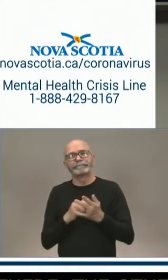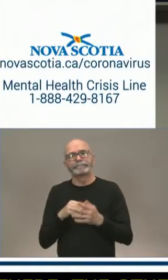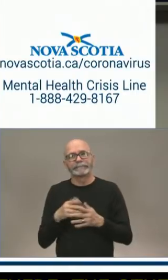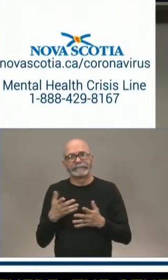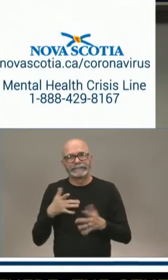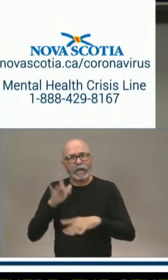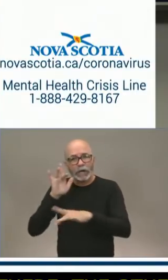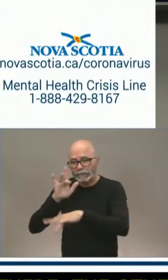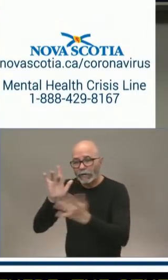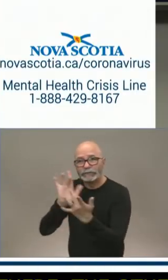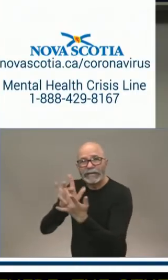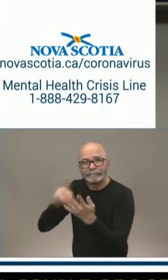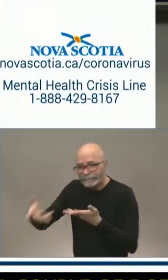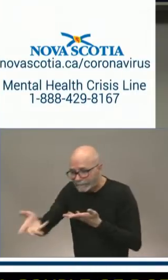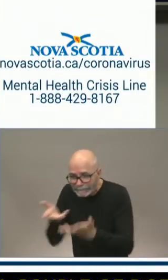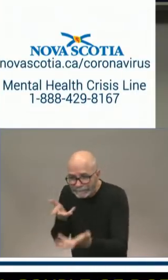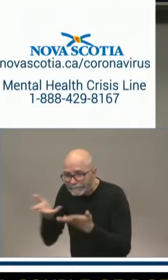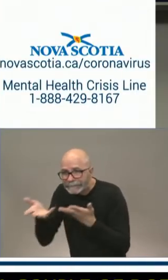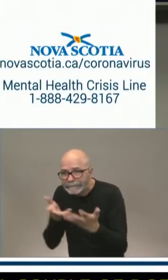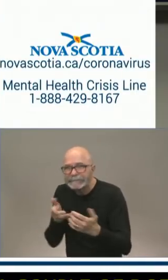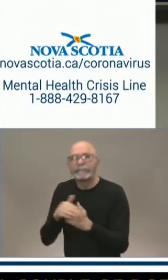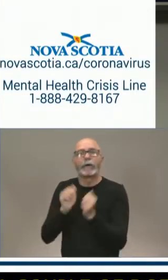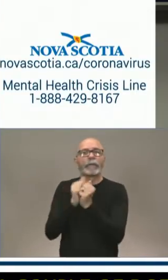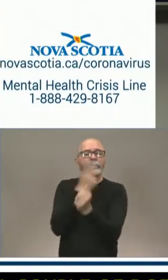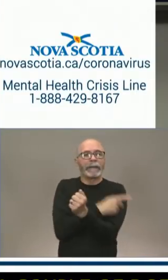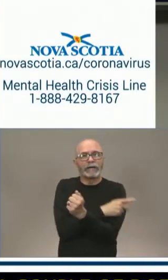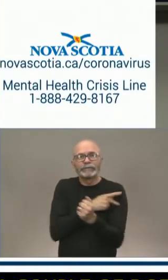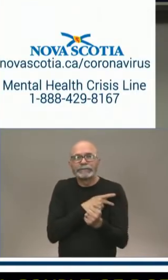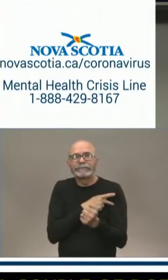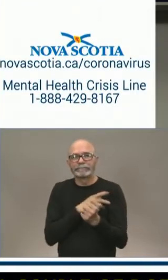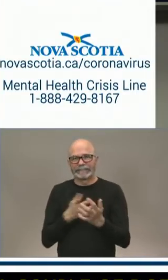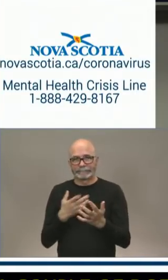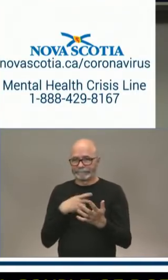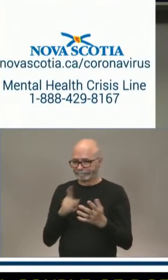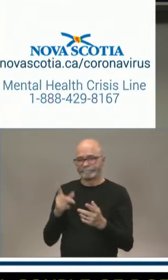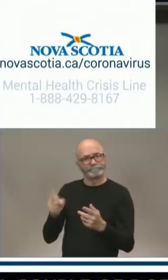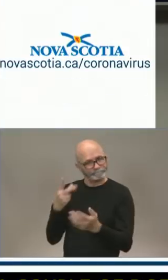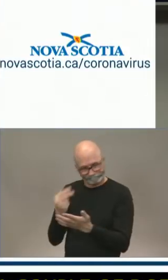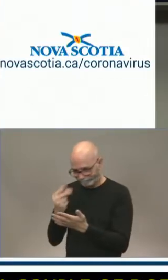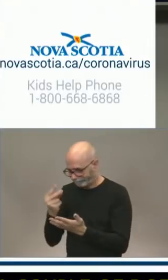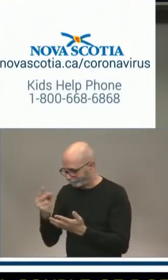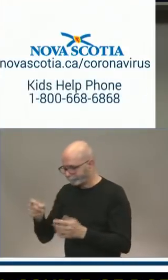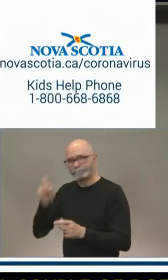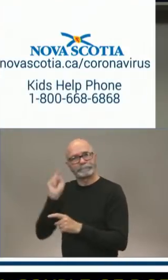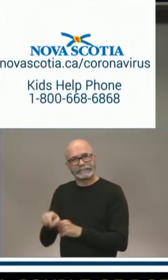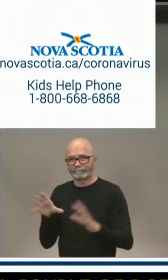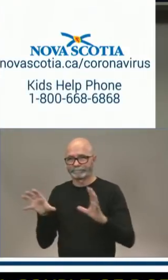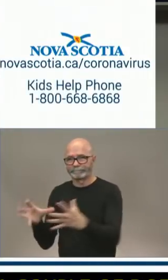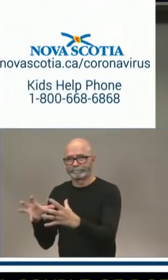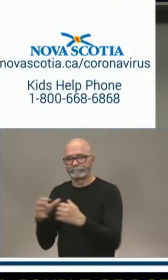format. That again we need to get to sequentially over time.